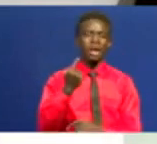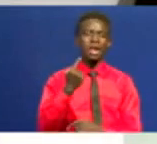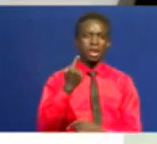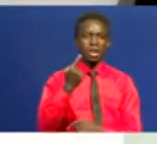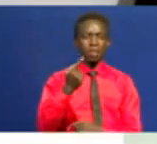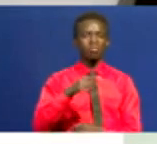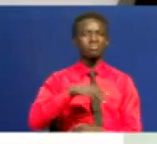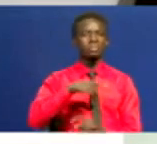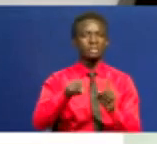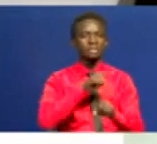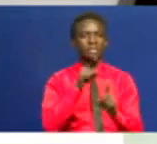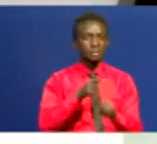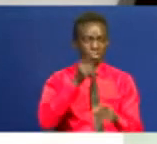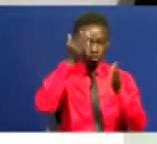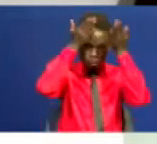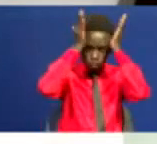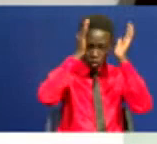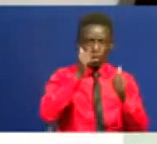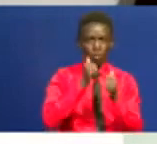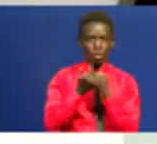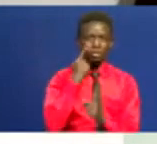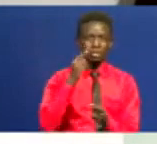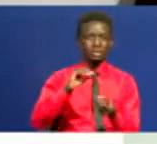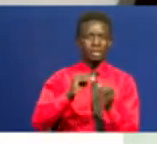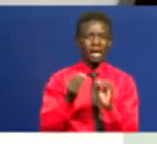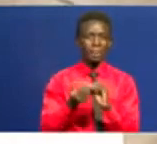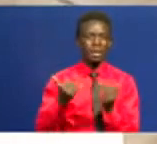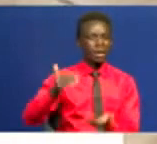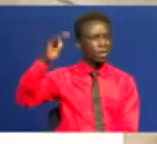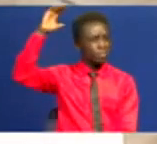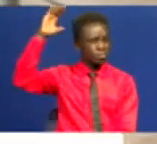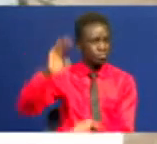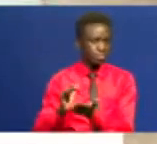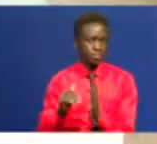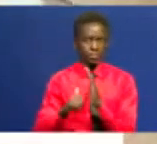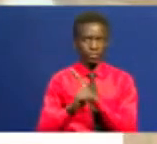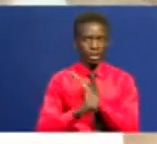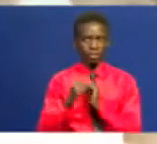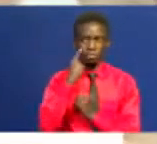that had drastically reduced.